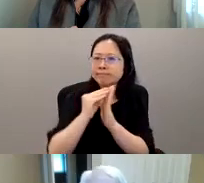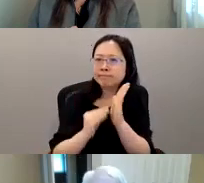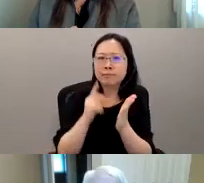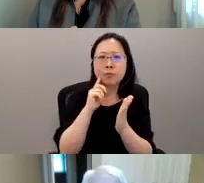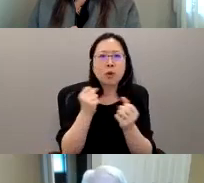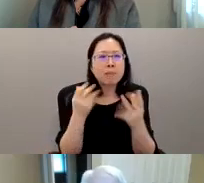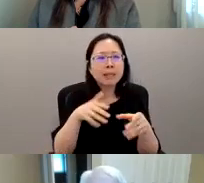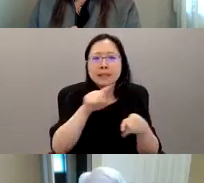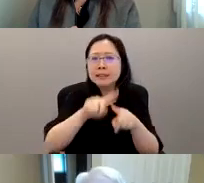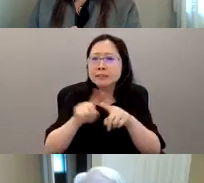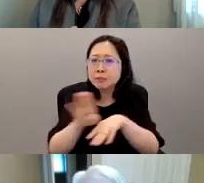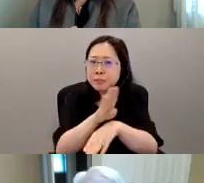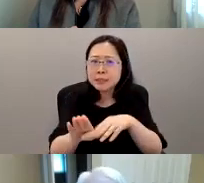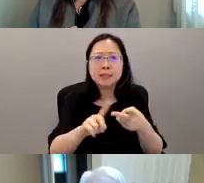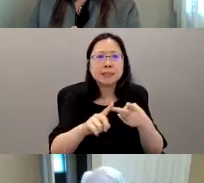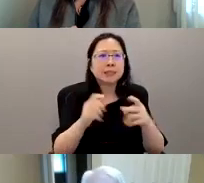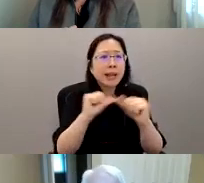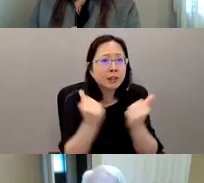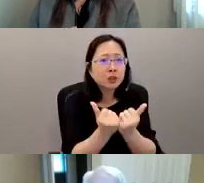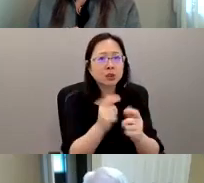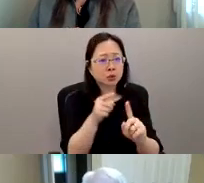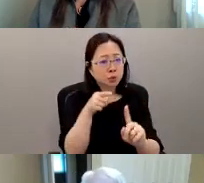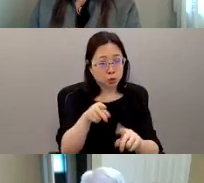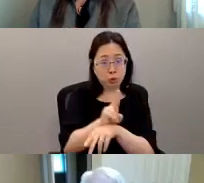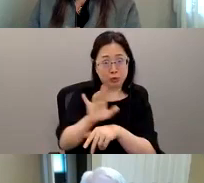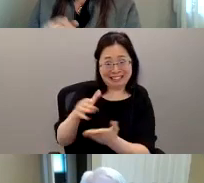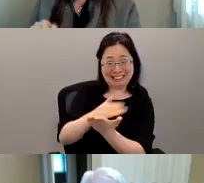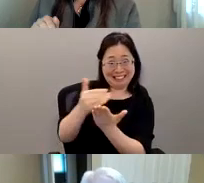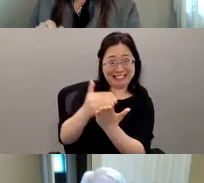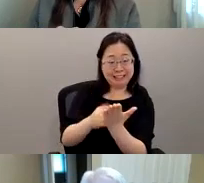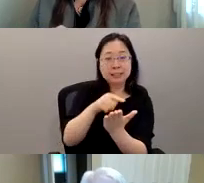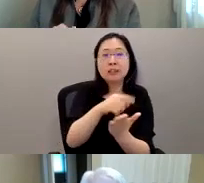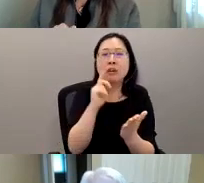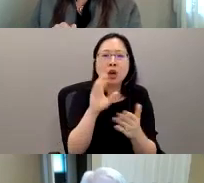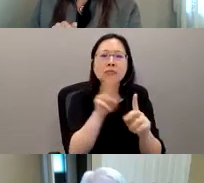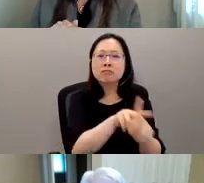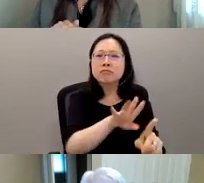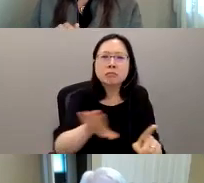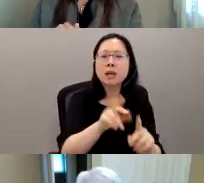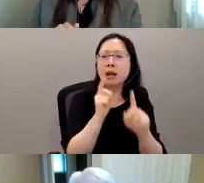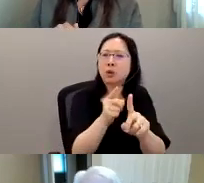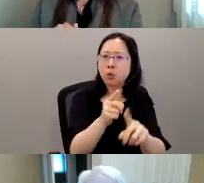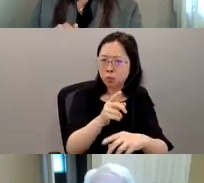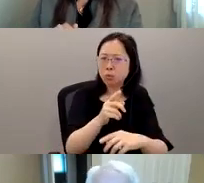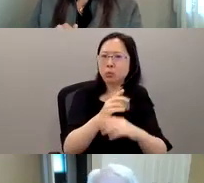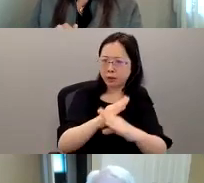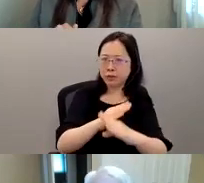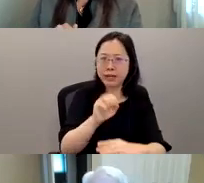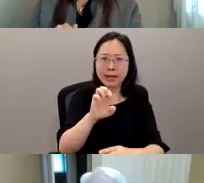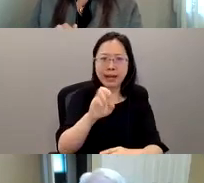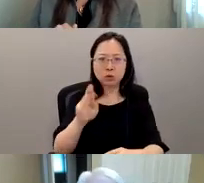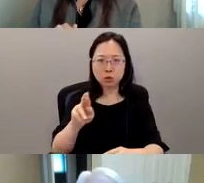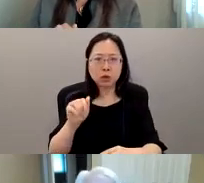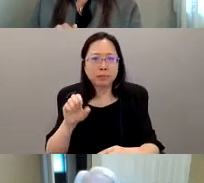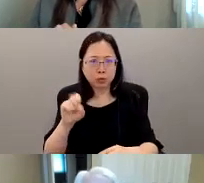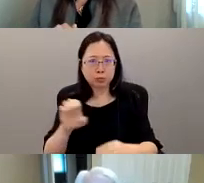and agencies could use to guide to create elder abuse protocols in their workplace. Joanne has been directly